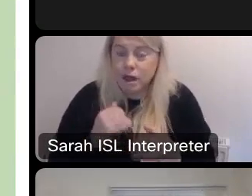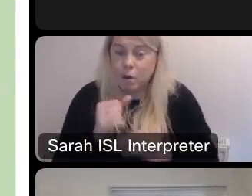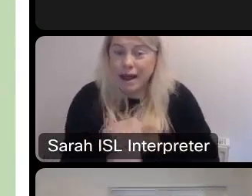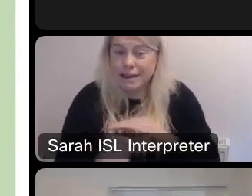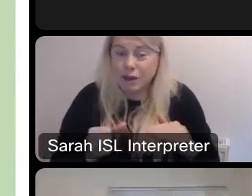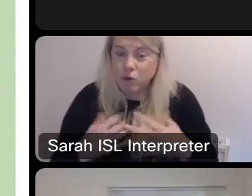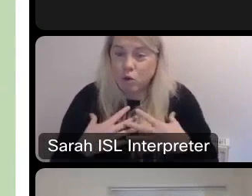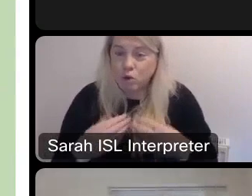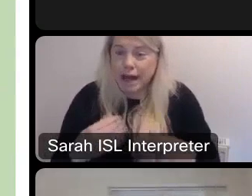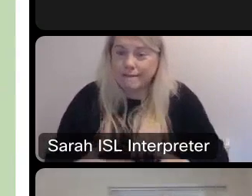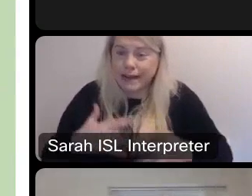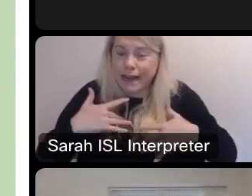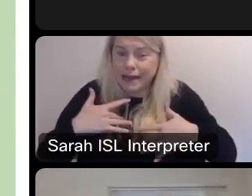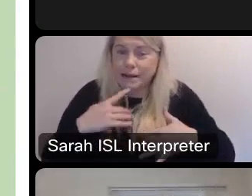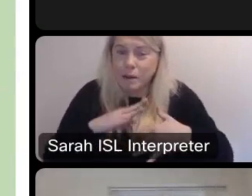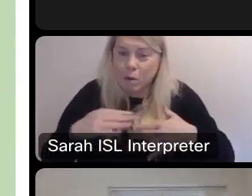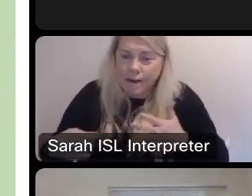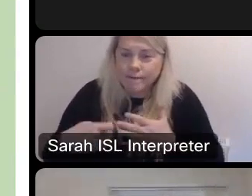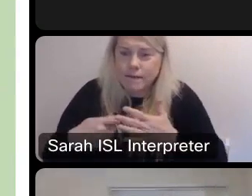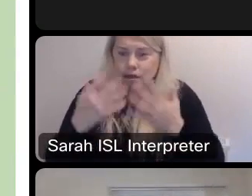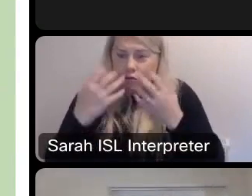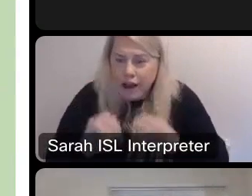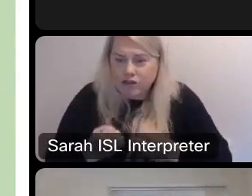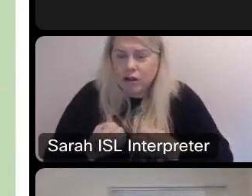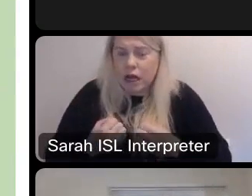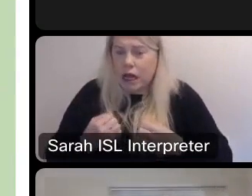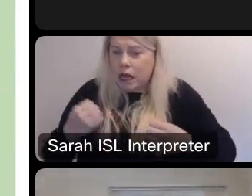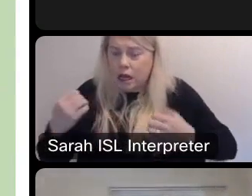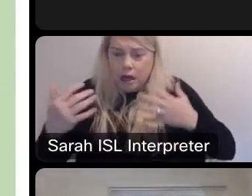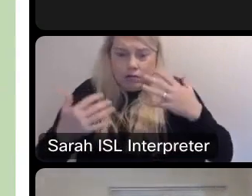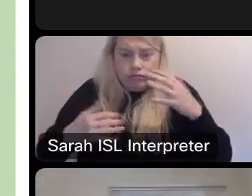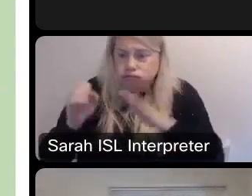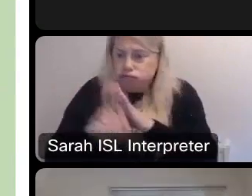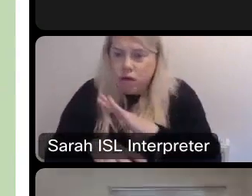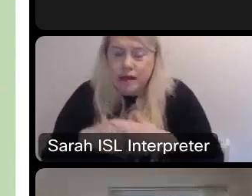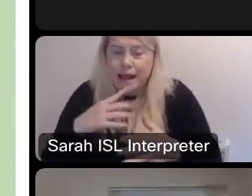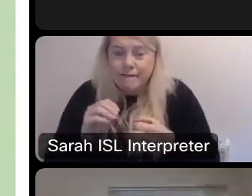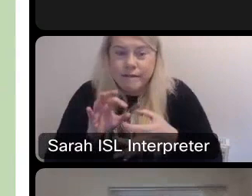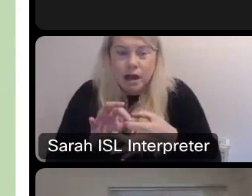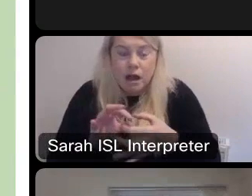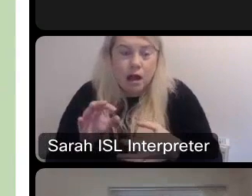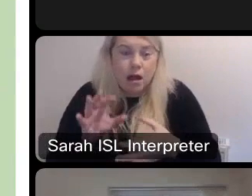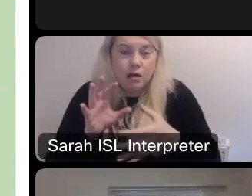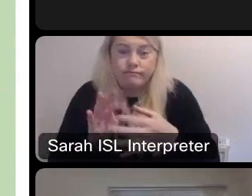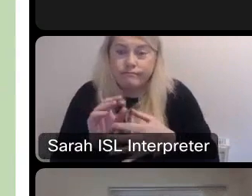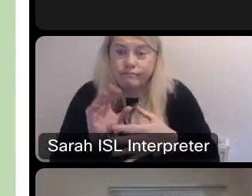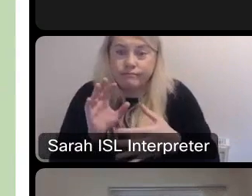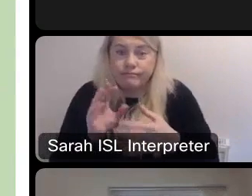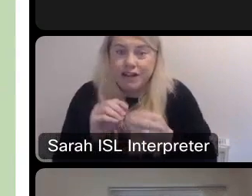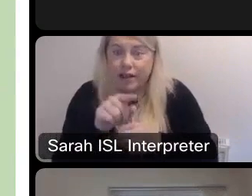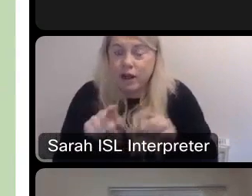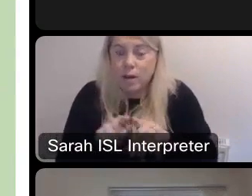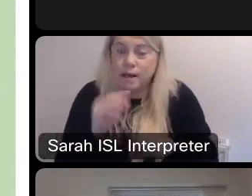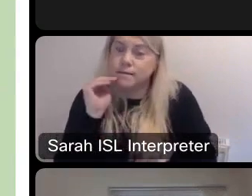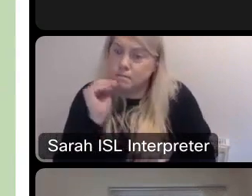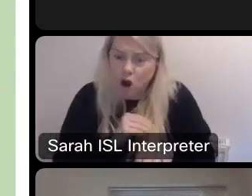symptoms associated with depression or despair. So there's a reference to that as well. Obviously, that's quite important in it. And about people